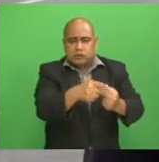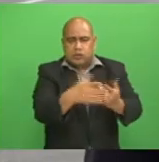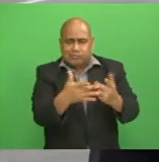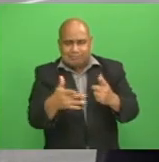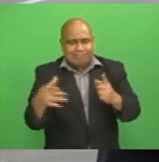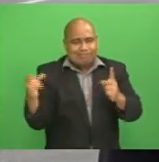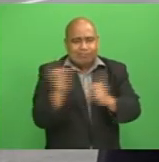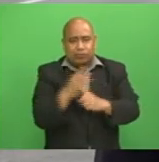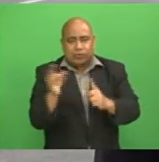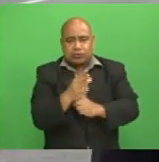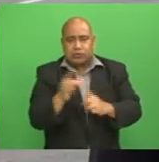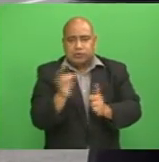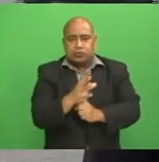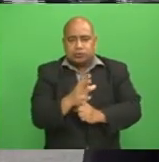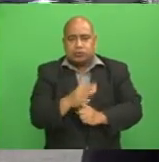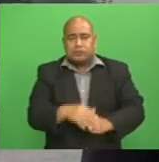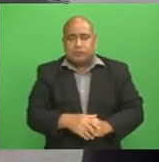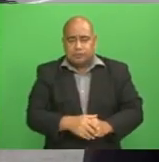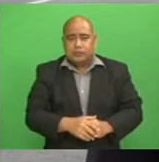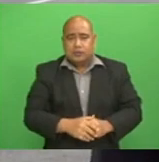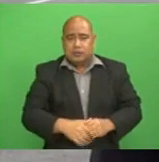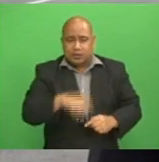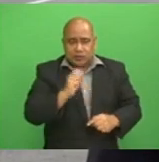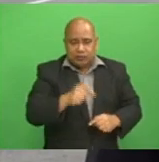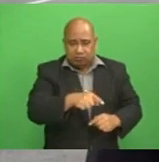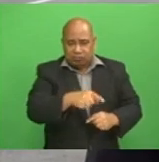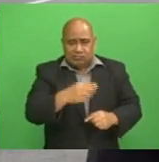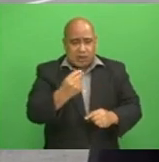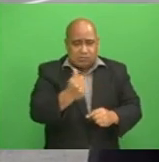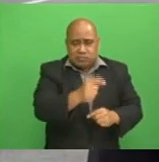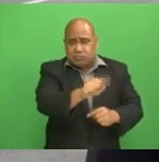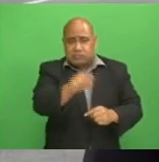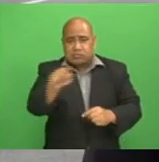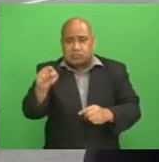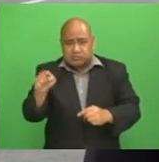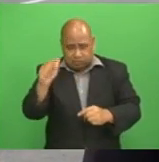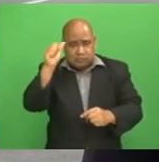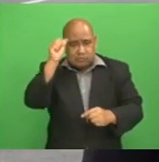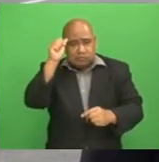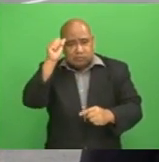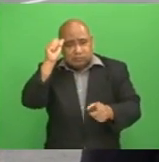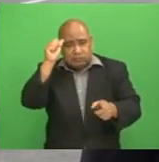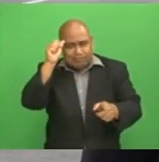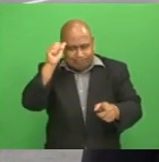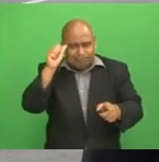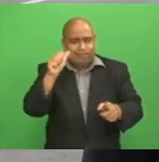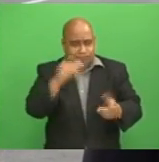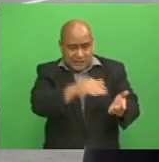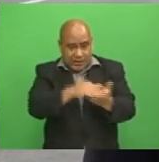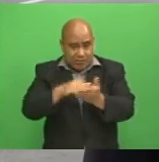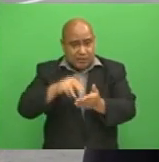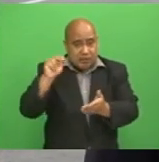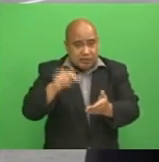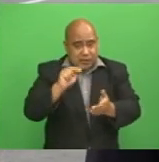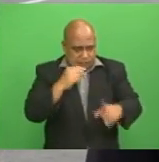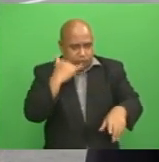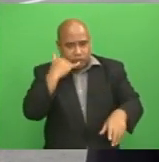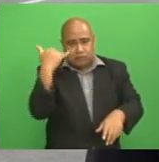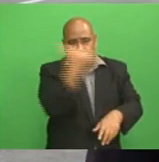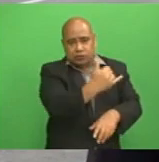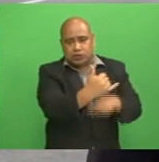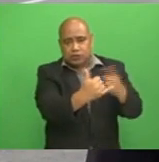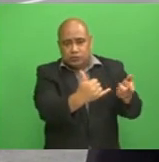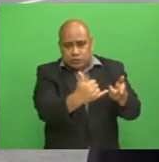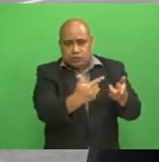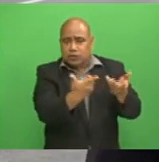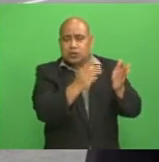critical. If you or someone you know needs help coping, there are helplines run by Medical Services Pacific, Empower